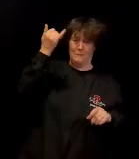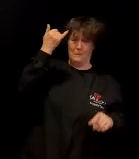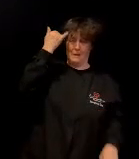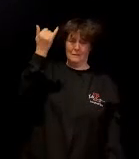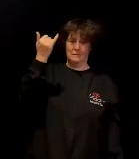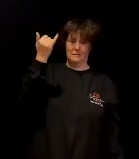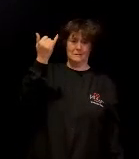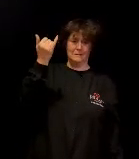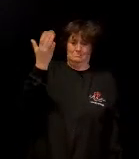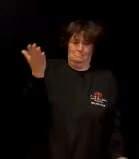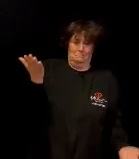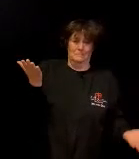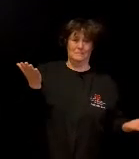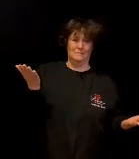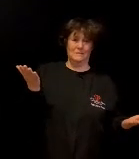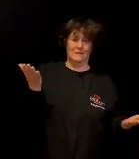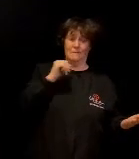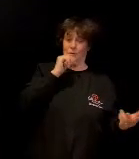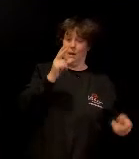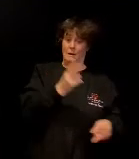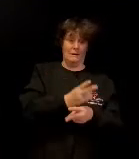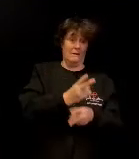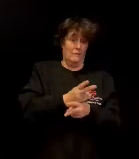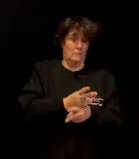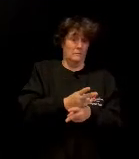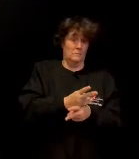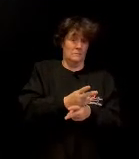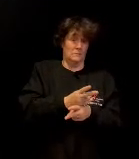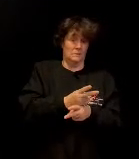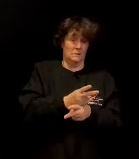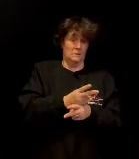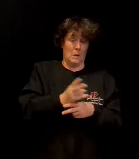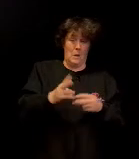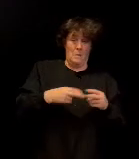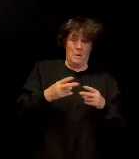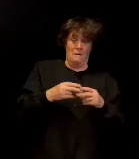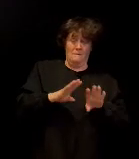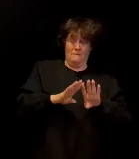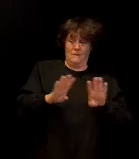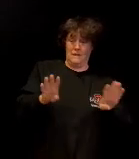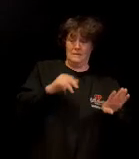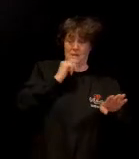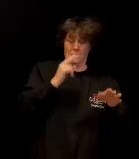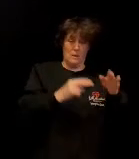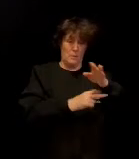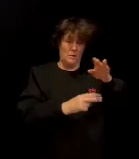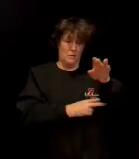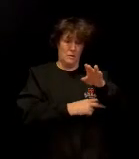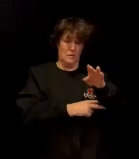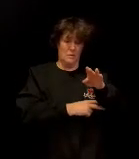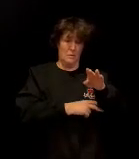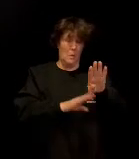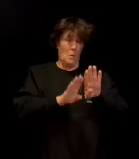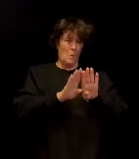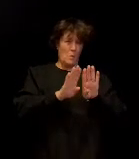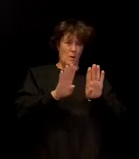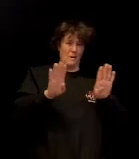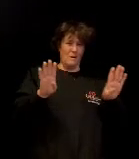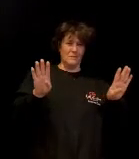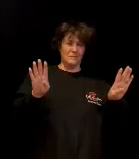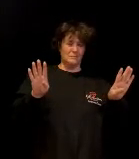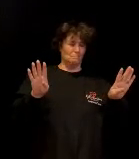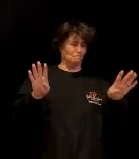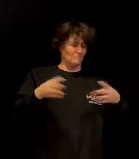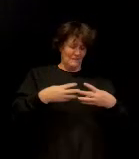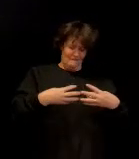about. I'm just telling you, if you don't watch out, you'll build fences and not bridges, Amen. Right? Yep. You'll build walls and not bridges, and the next thing you know, we're off